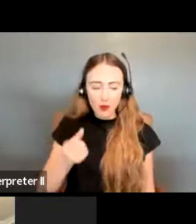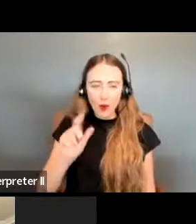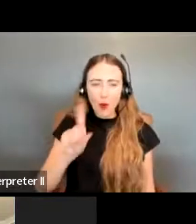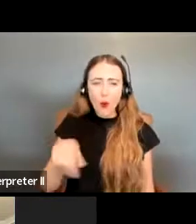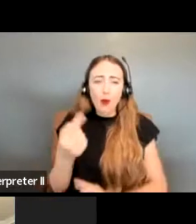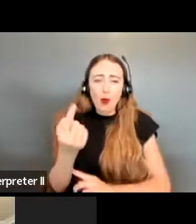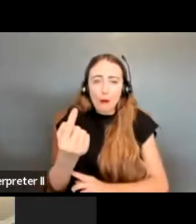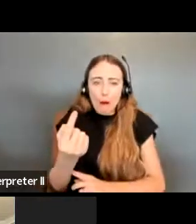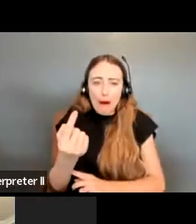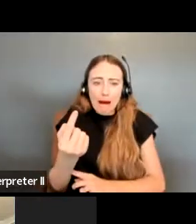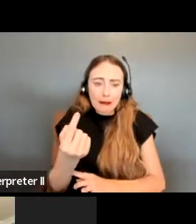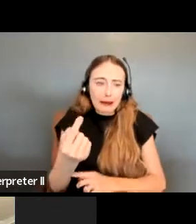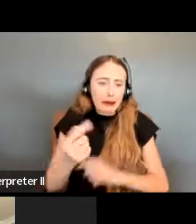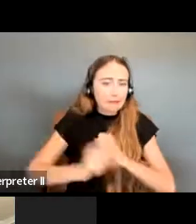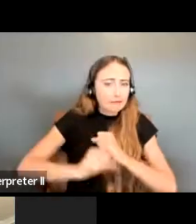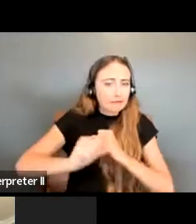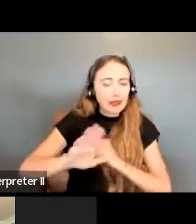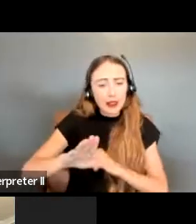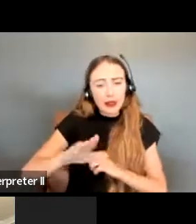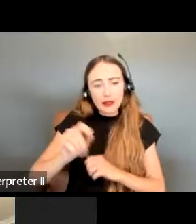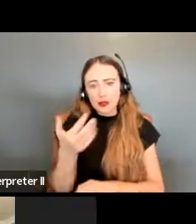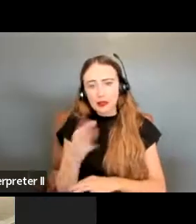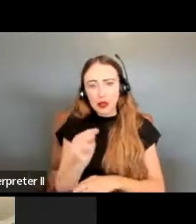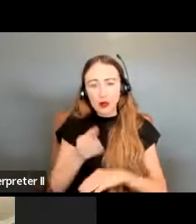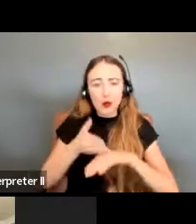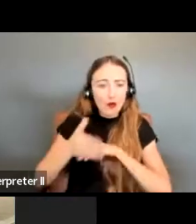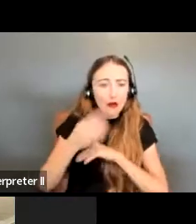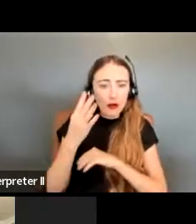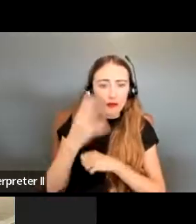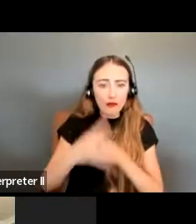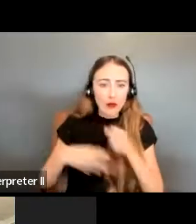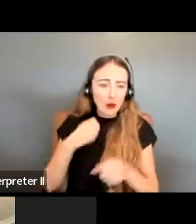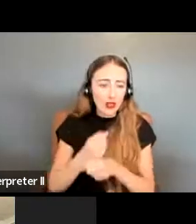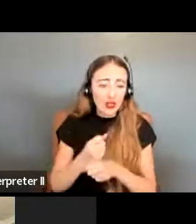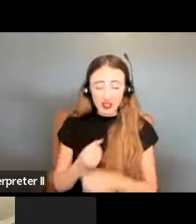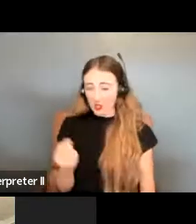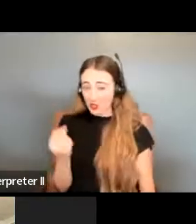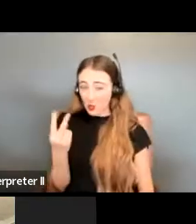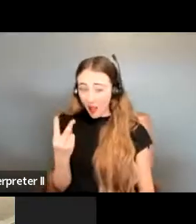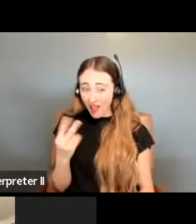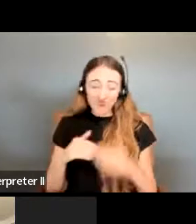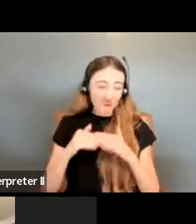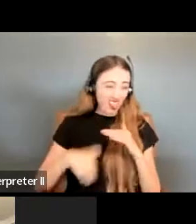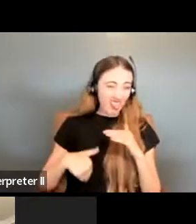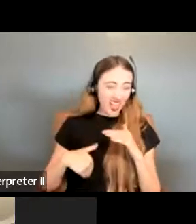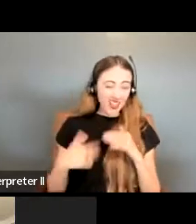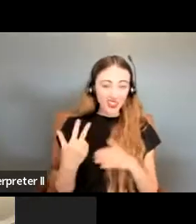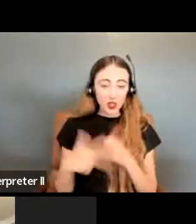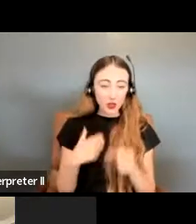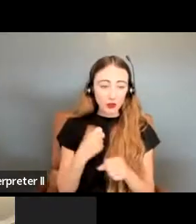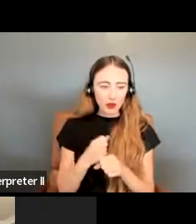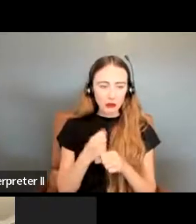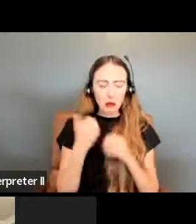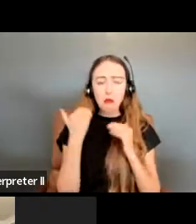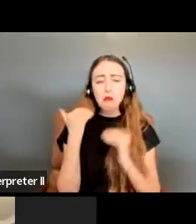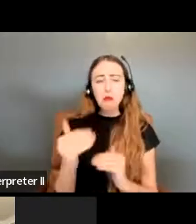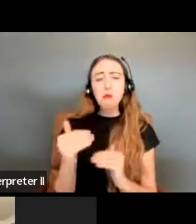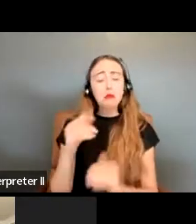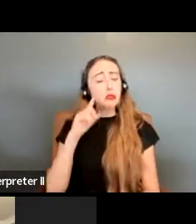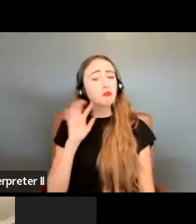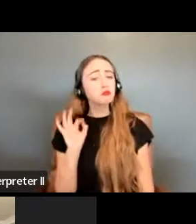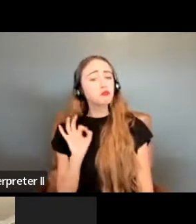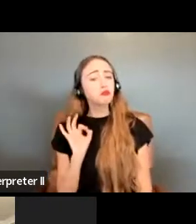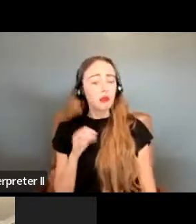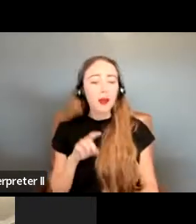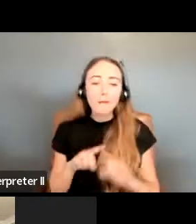than 4.5 years, and 12 have served less than 3 years each. The limit on terms may sound reasonable to some,